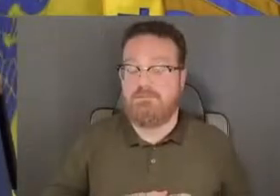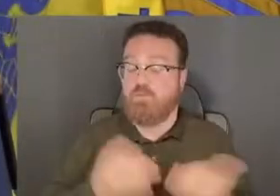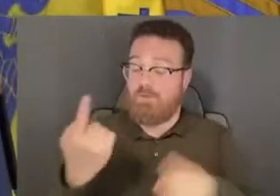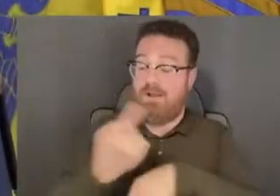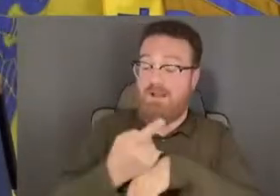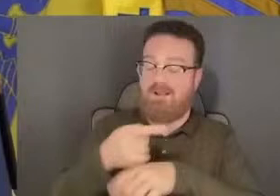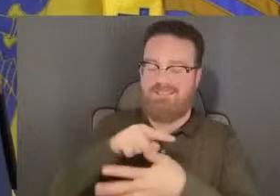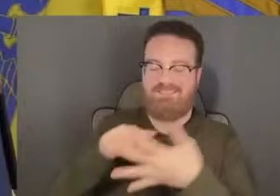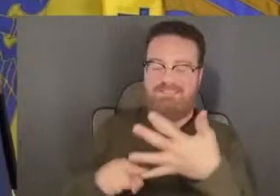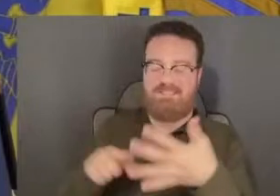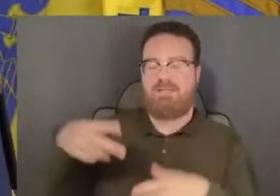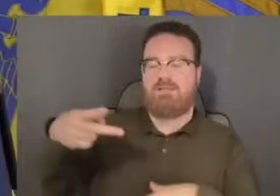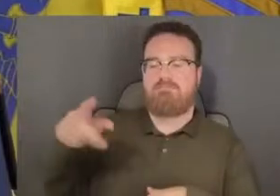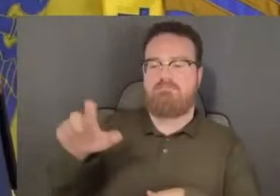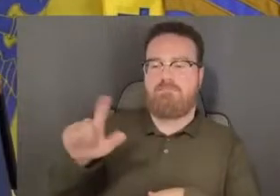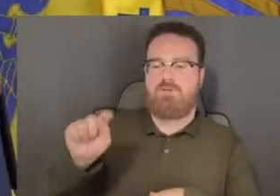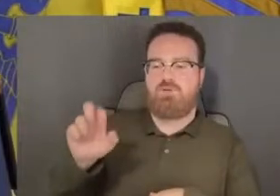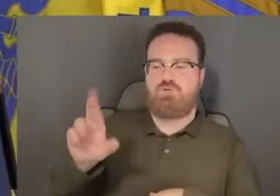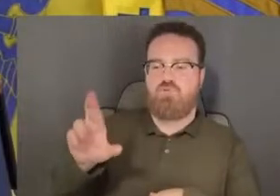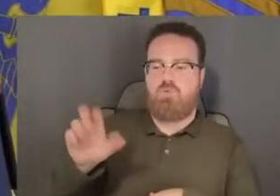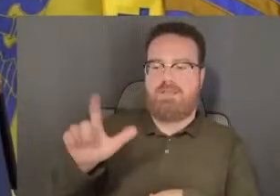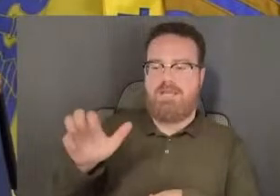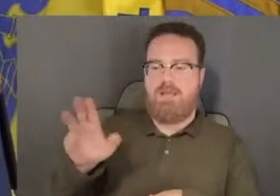petroleum-based chemicals from their food supply.